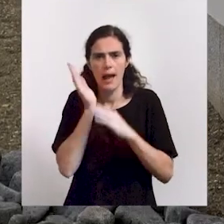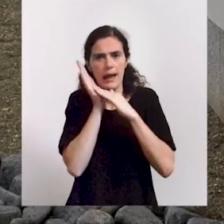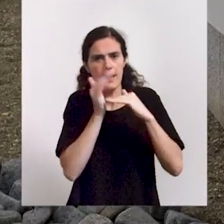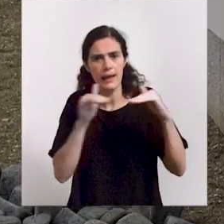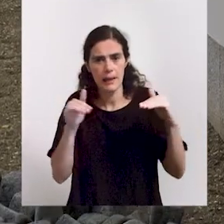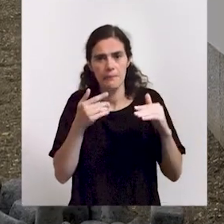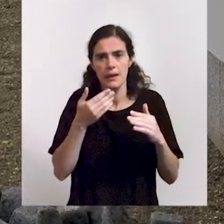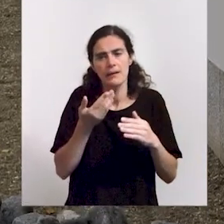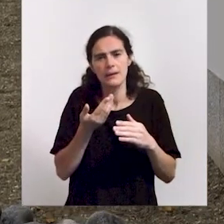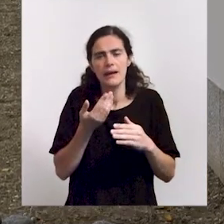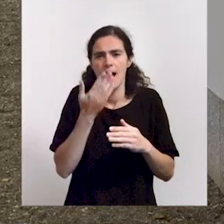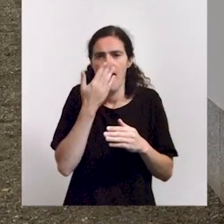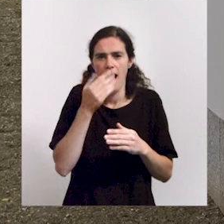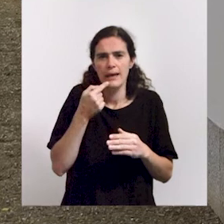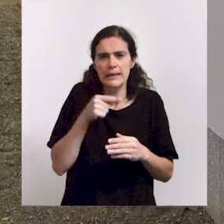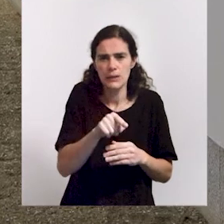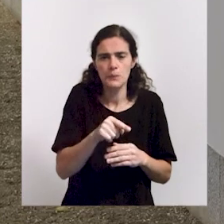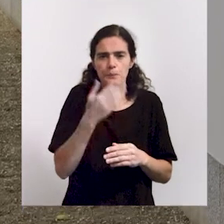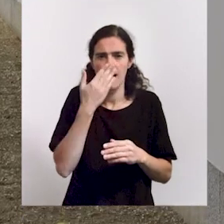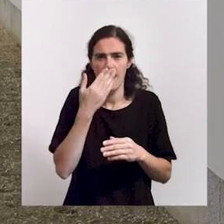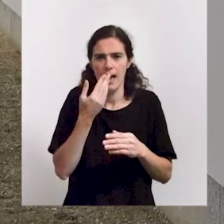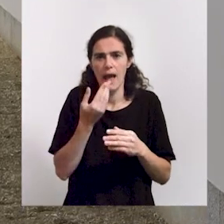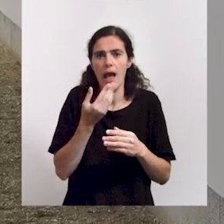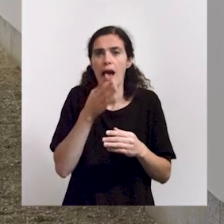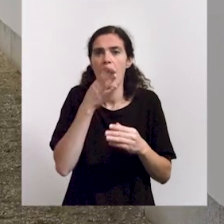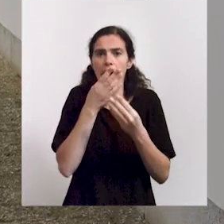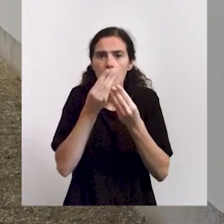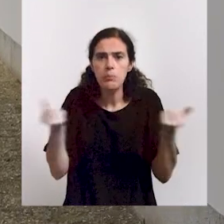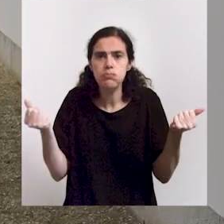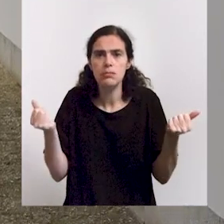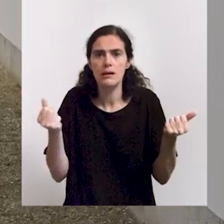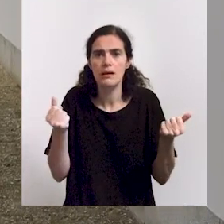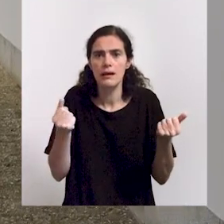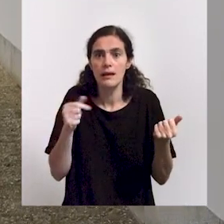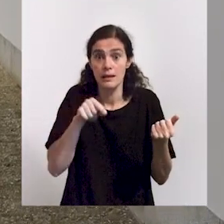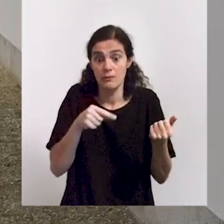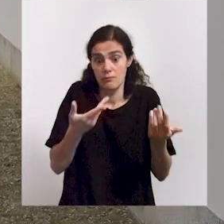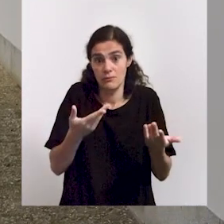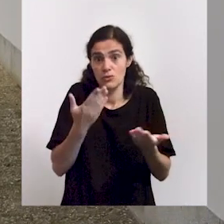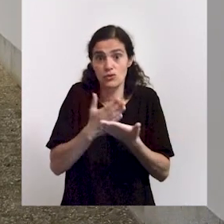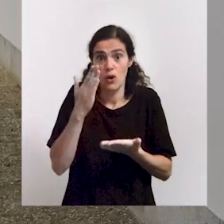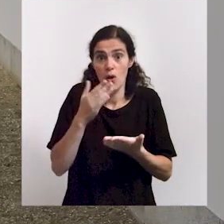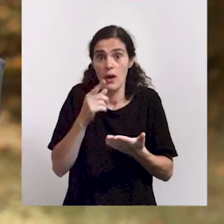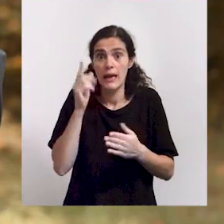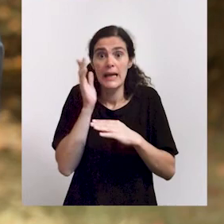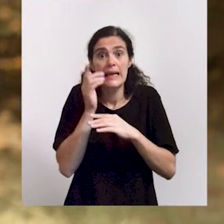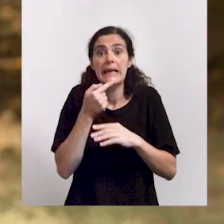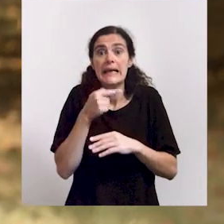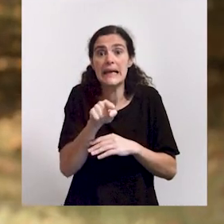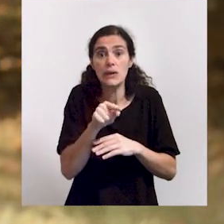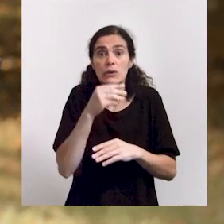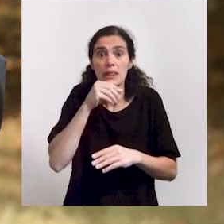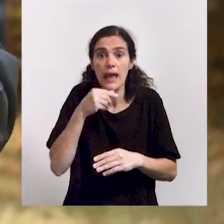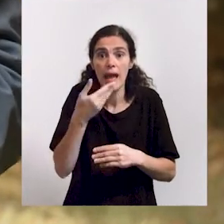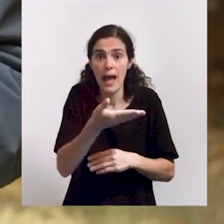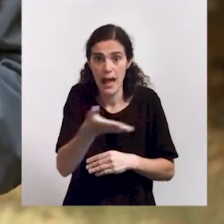if the river has just left and then the water are just left and we're left with the bottom of the river. Here what